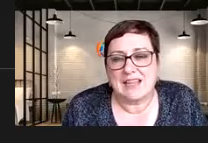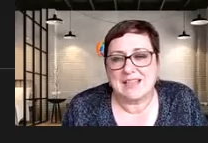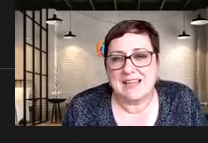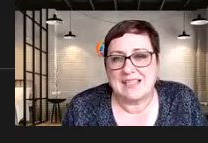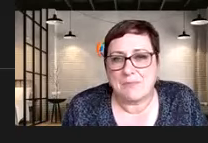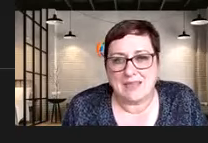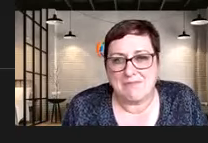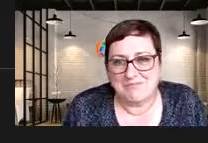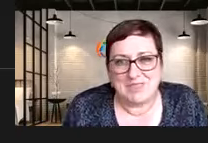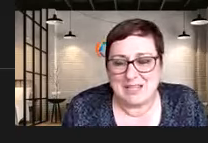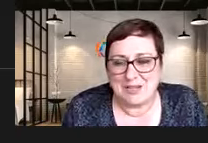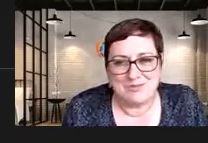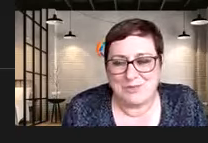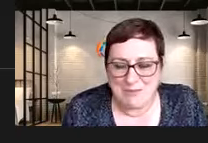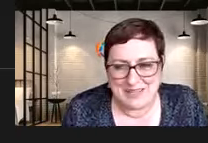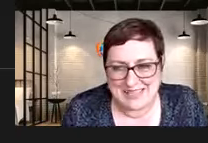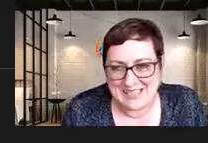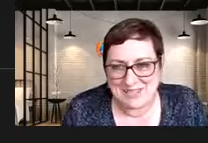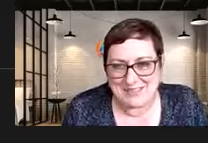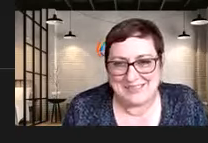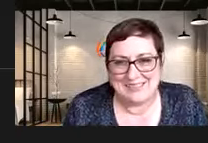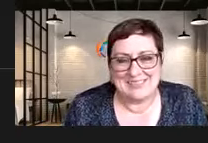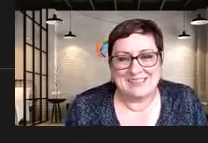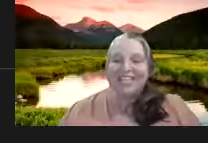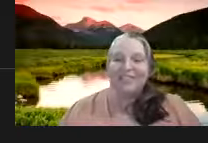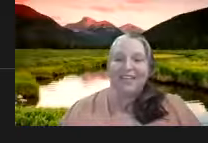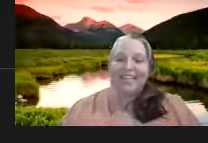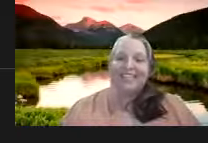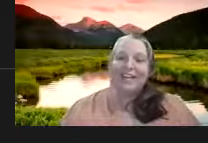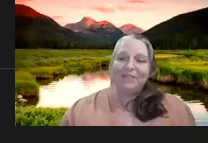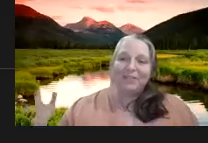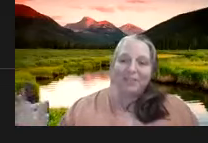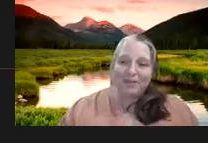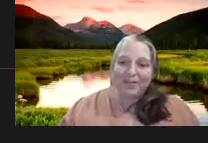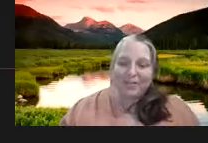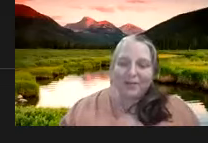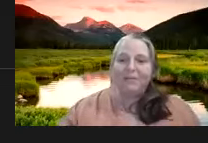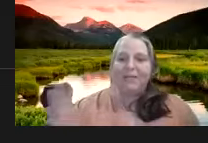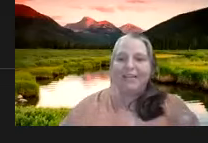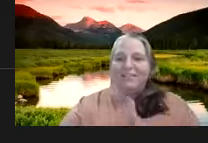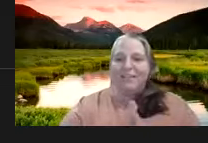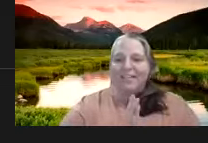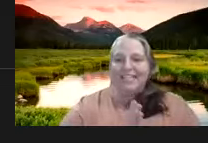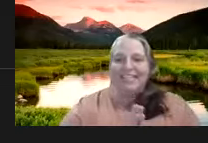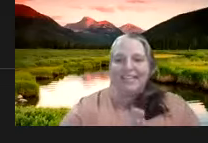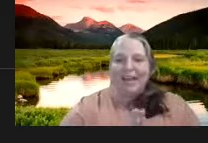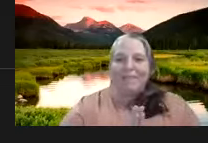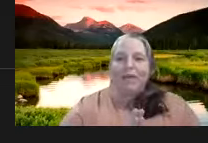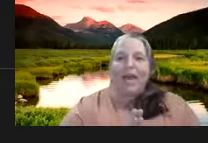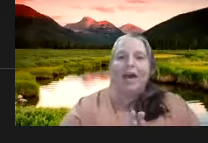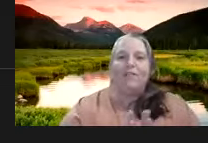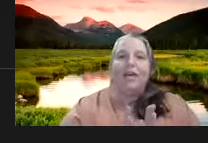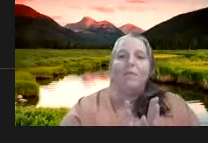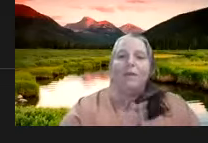So thanks, Debbie. You did a great presentation. Yeah. So like I said, it was very short and sweet because of the condensed time